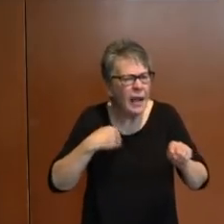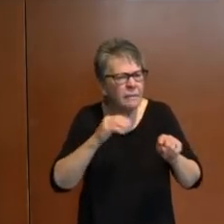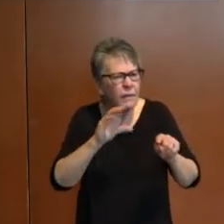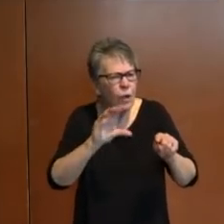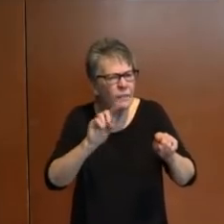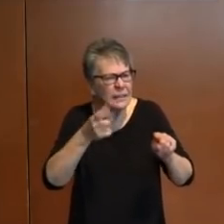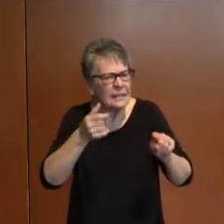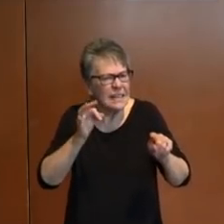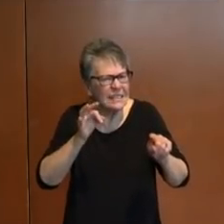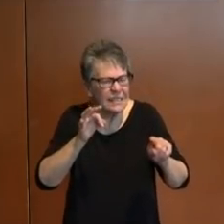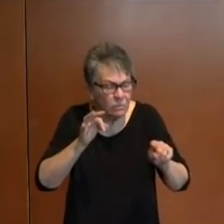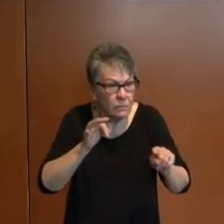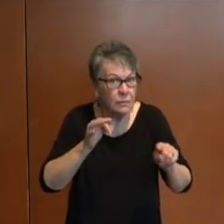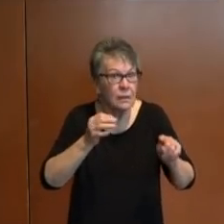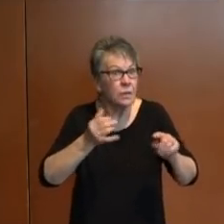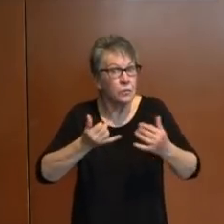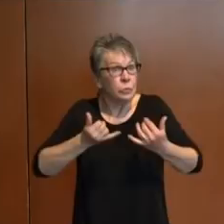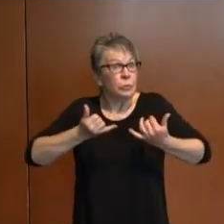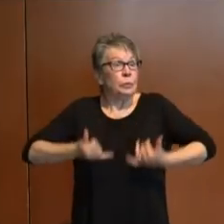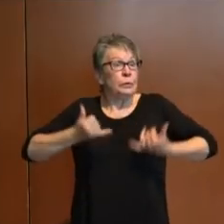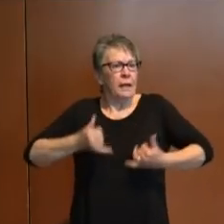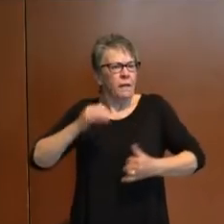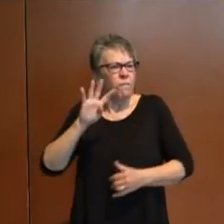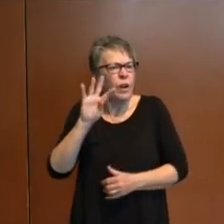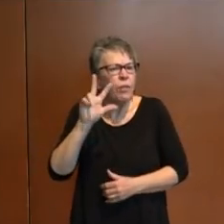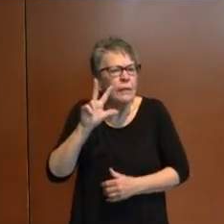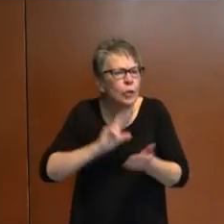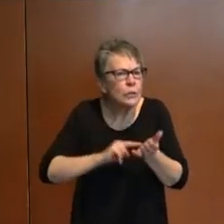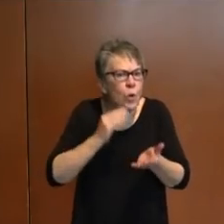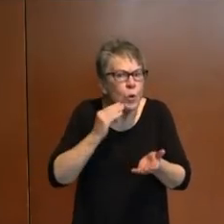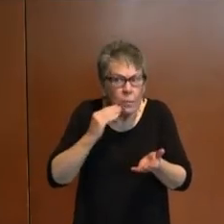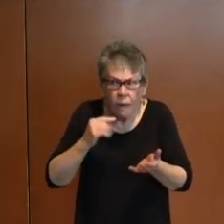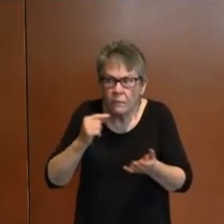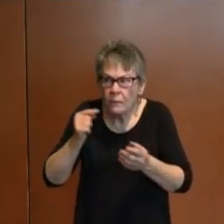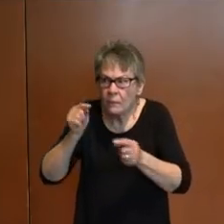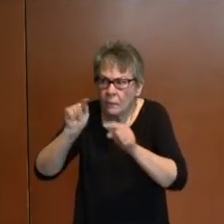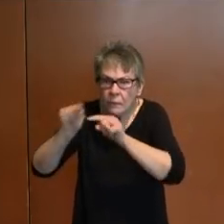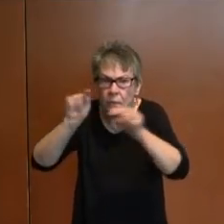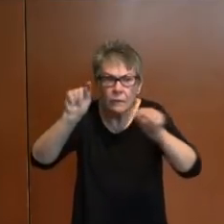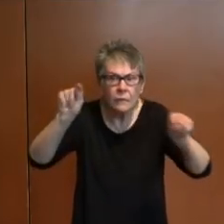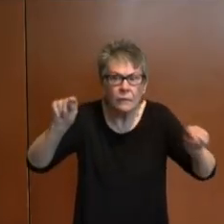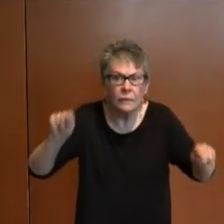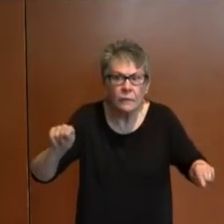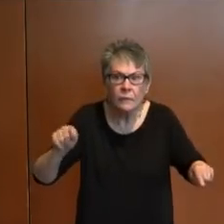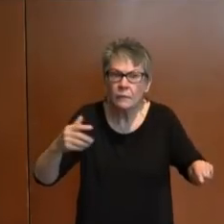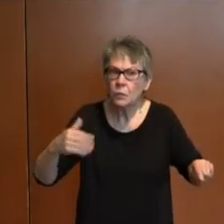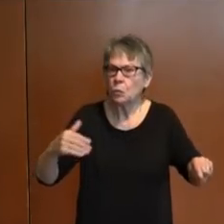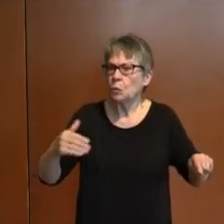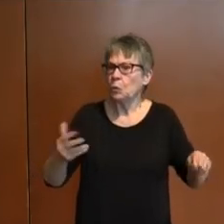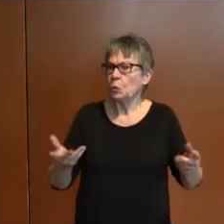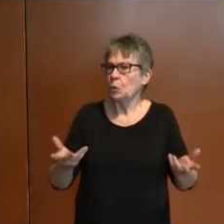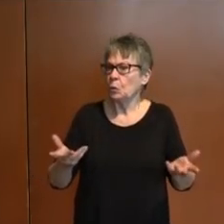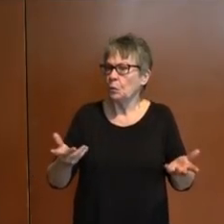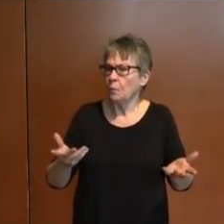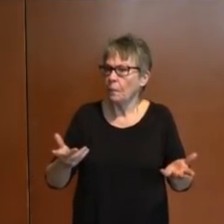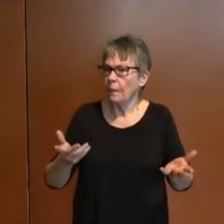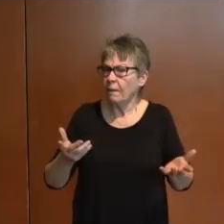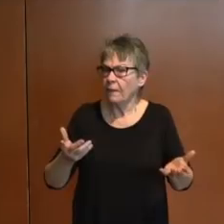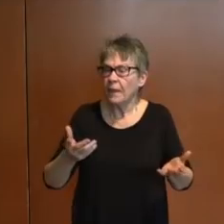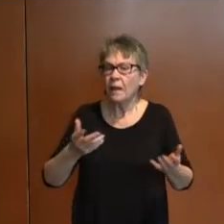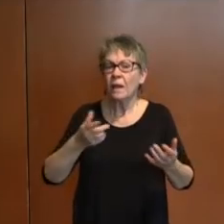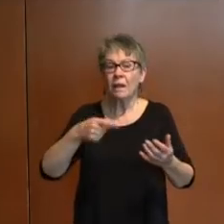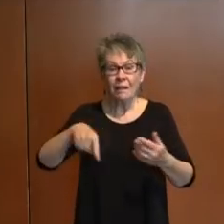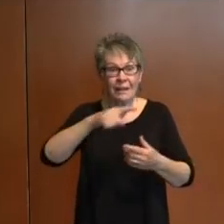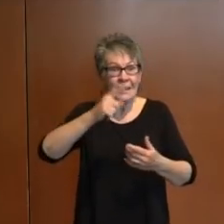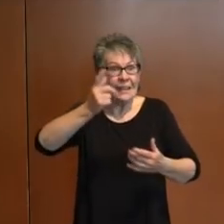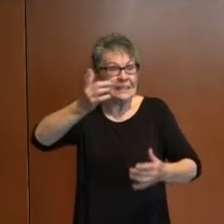etc. So, you good? Okay. Elise, you're good? Matt. Governor and Commissioner, a quick clarification. The